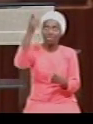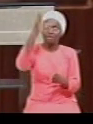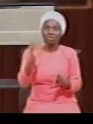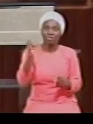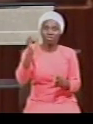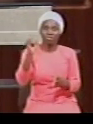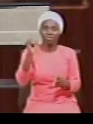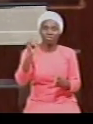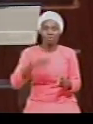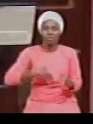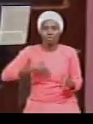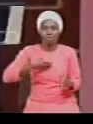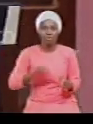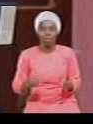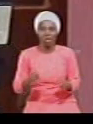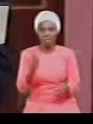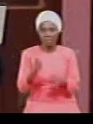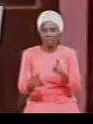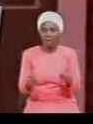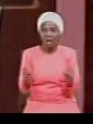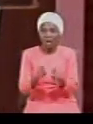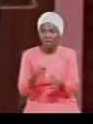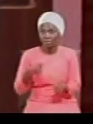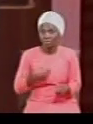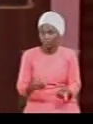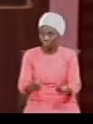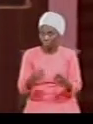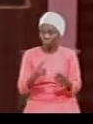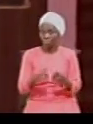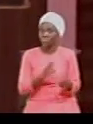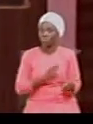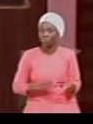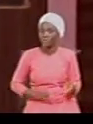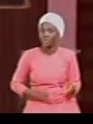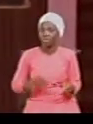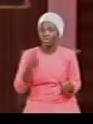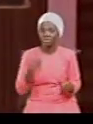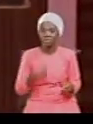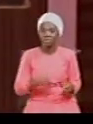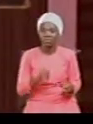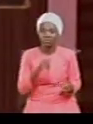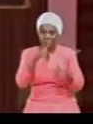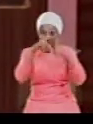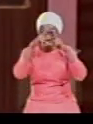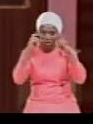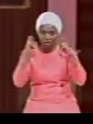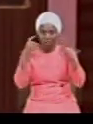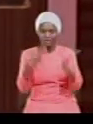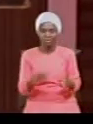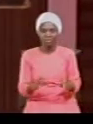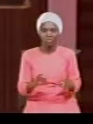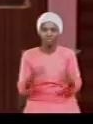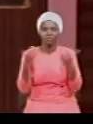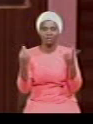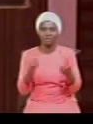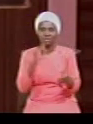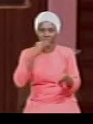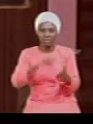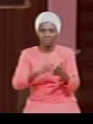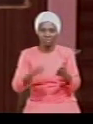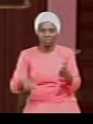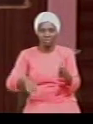willing people. As we come to Christ, the ugliness of sin is taken